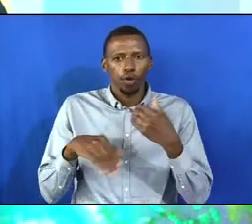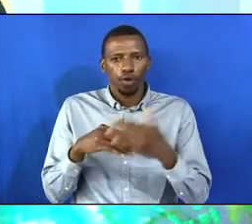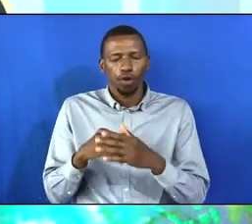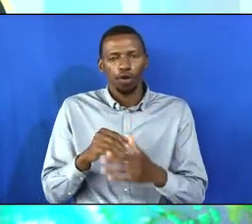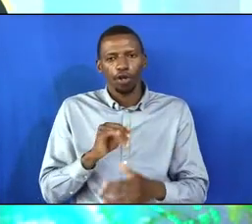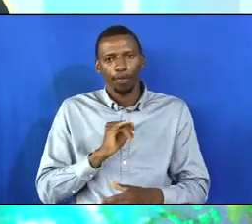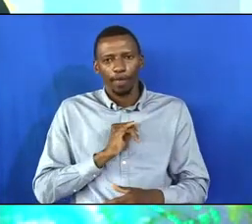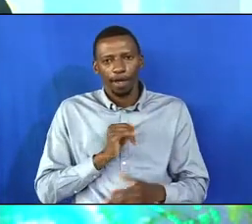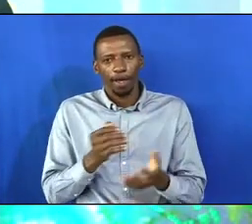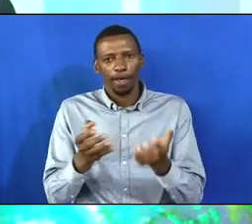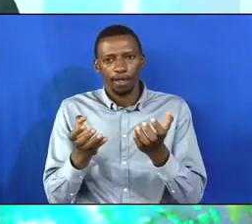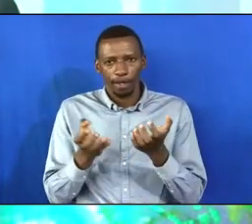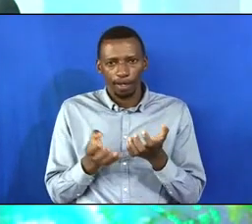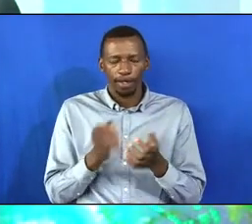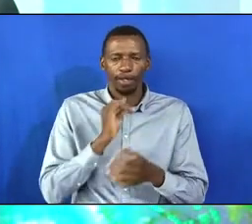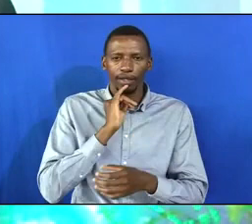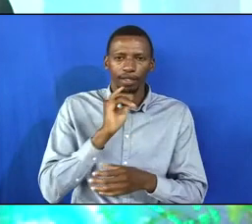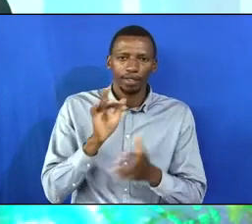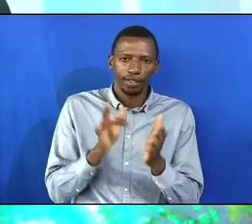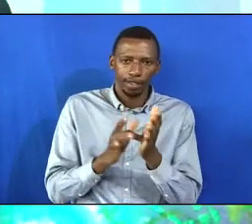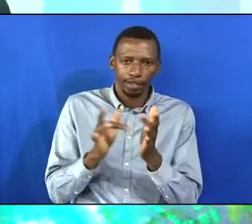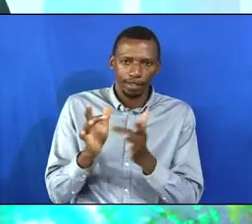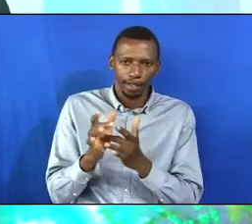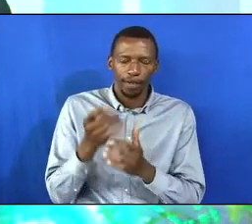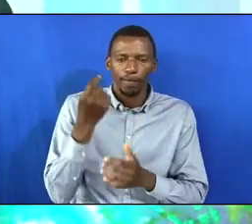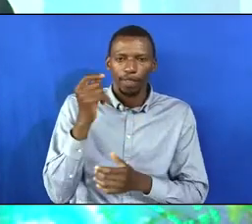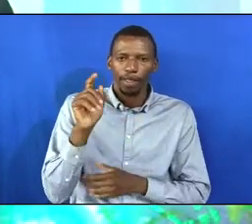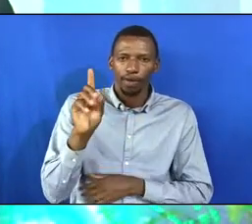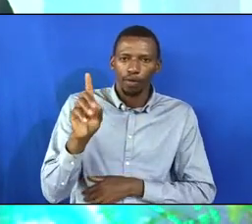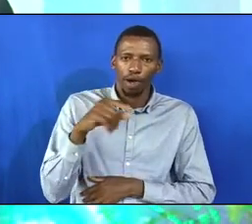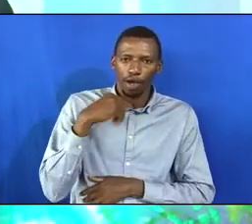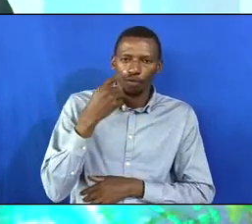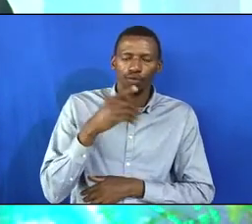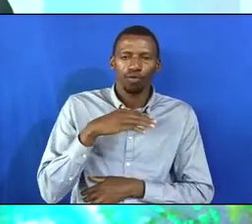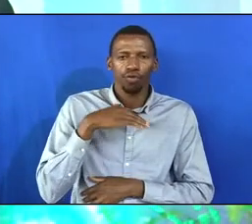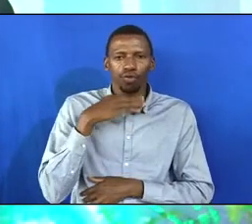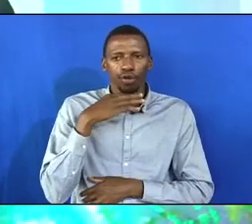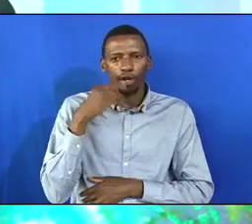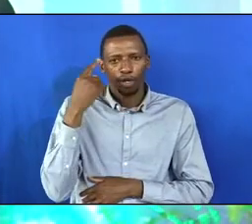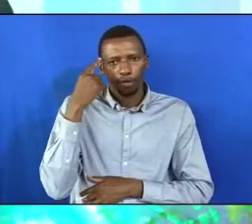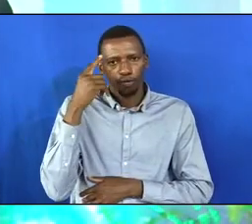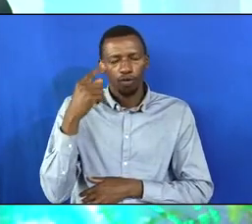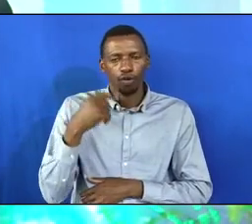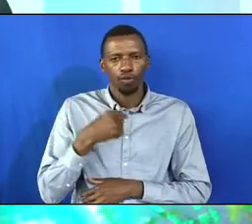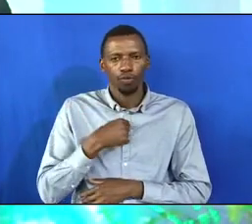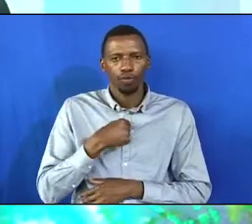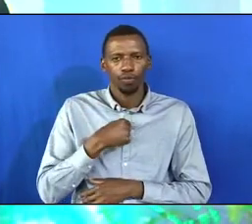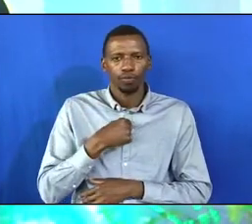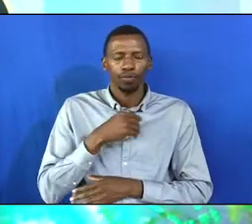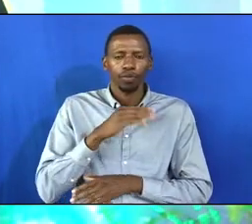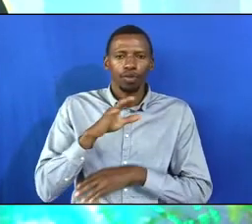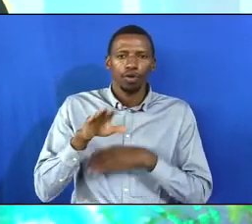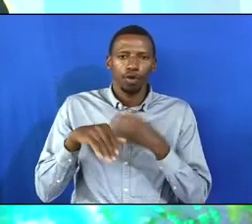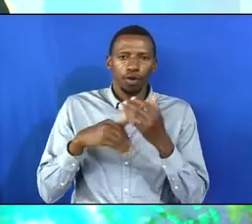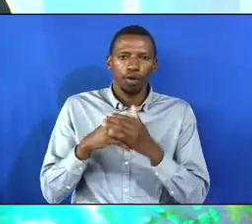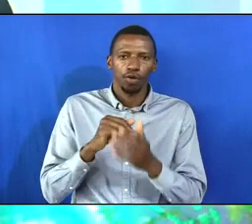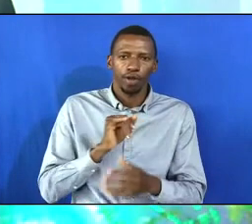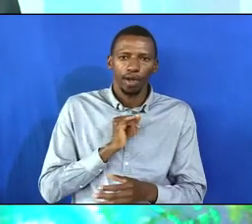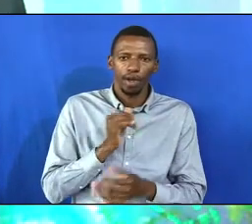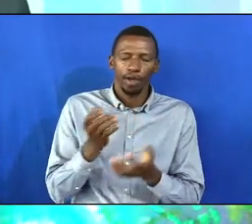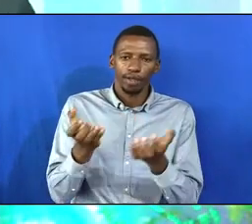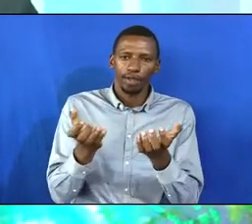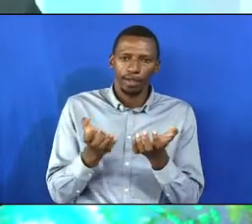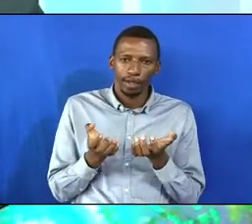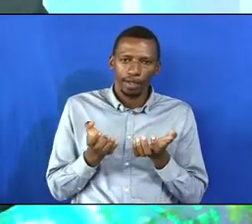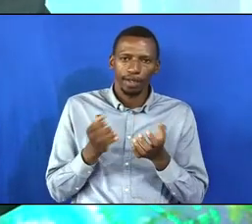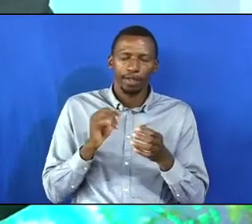died for me. All I need is Jesus, the one who died for me.